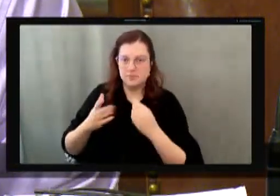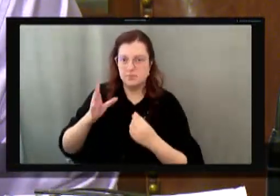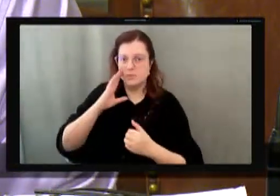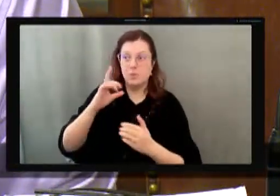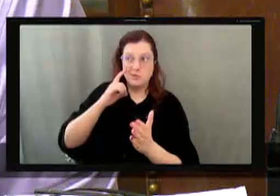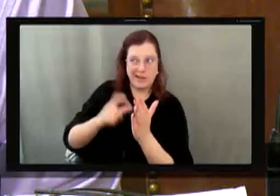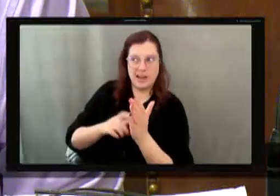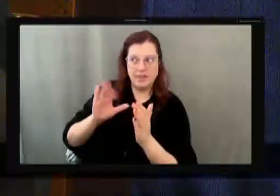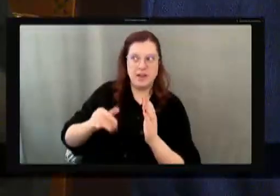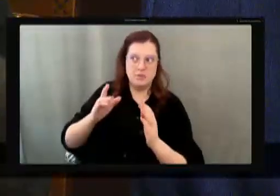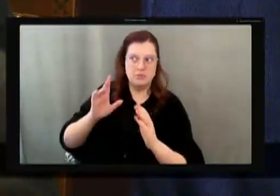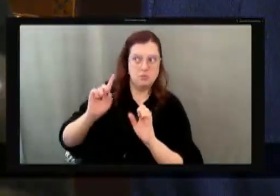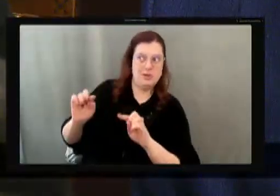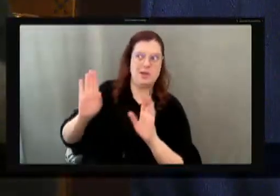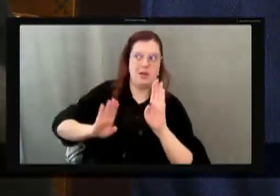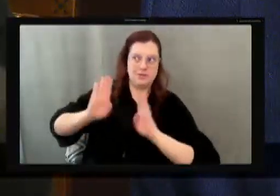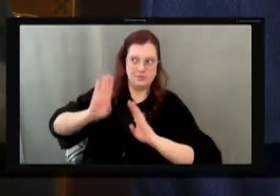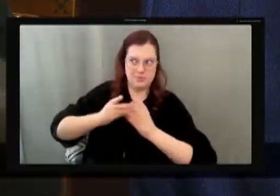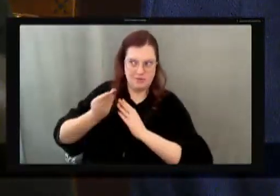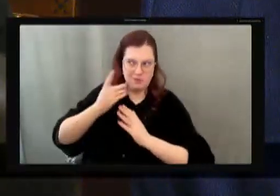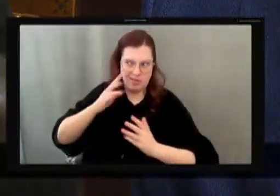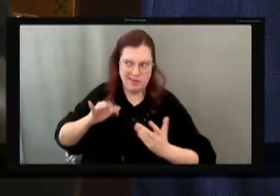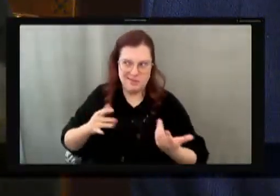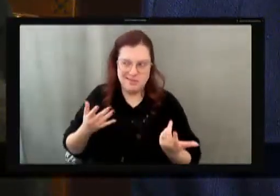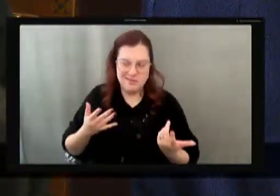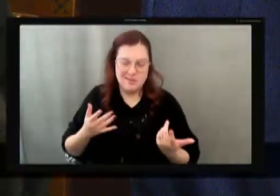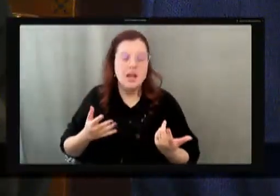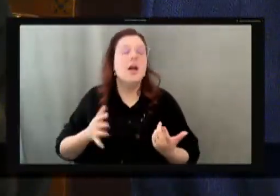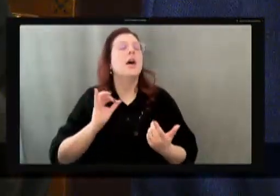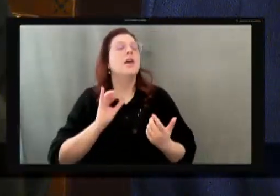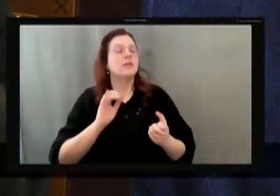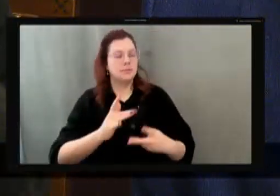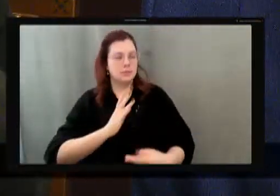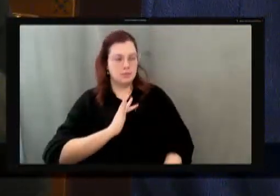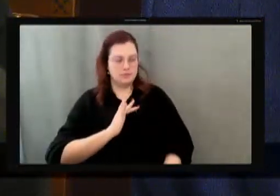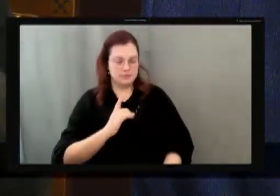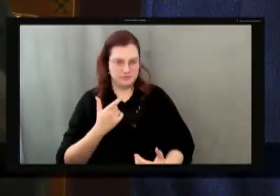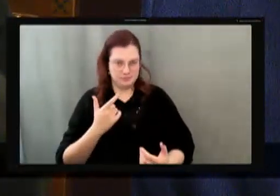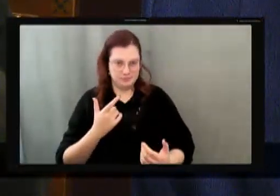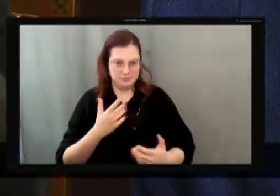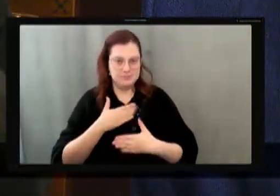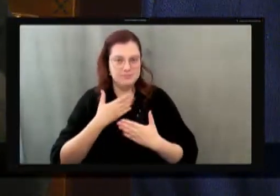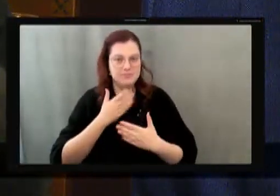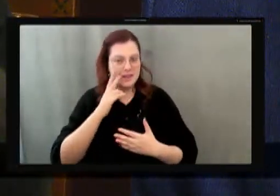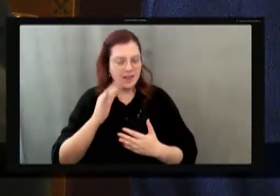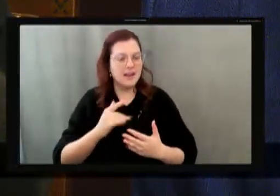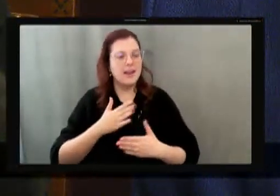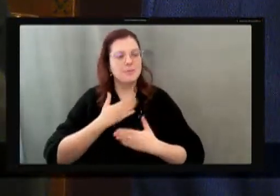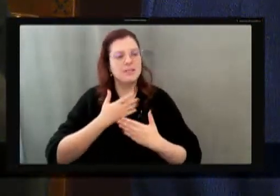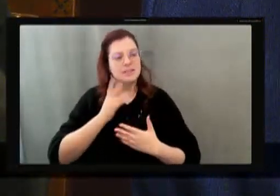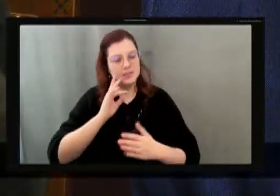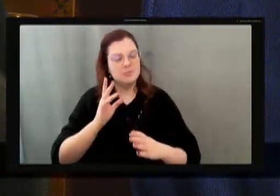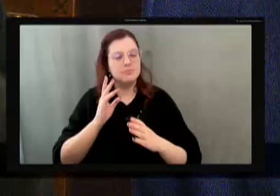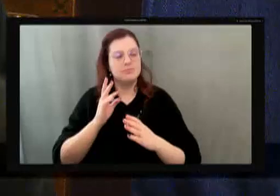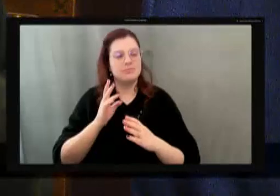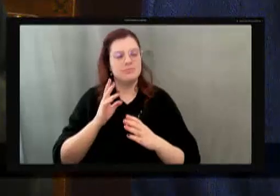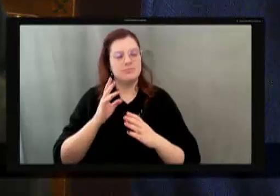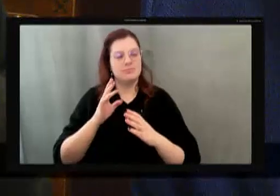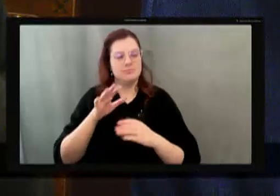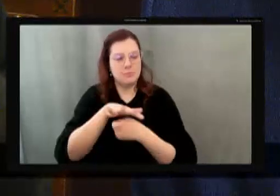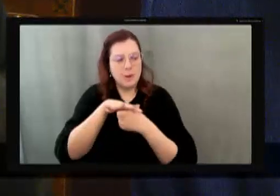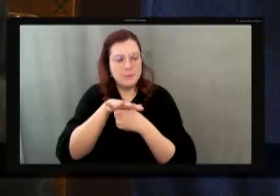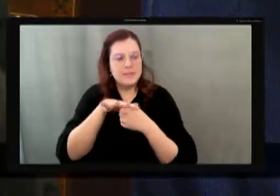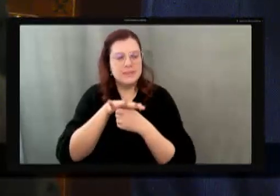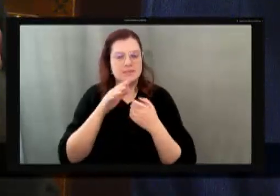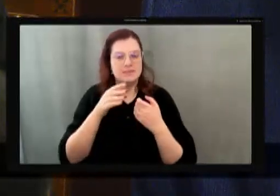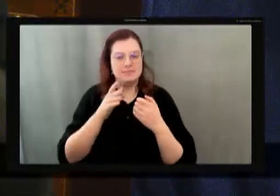So. Okay, cool. Glad to see that, and happy to see properties continue to move through. Thank you. Specifically